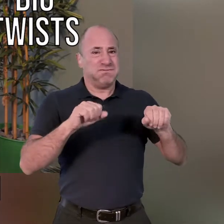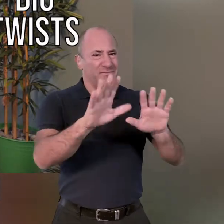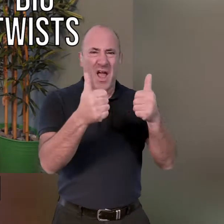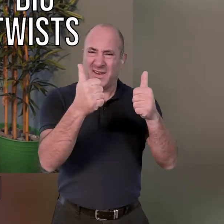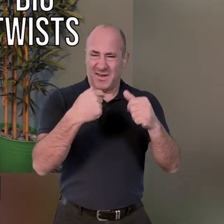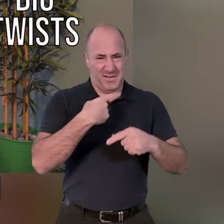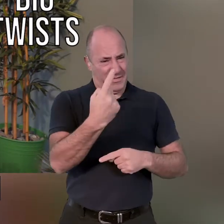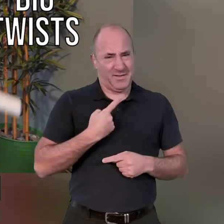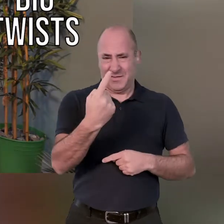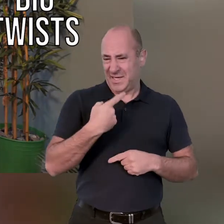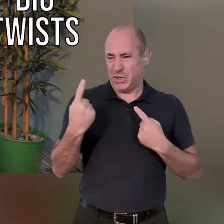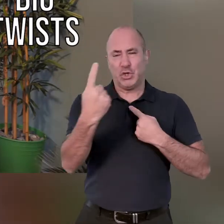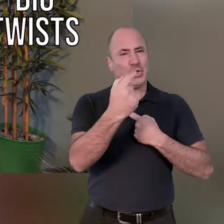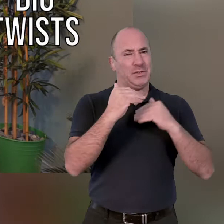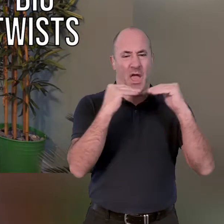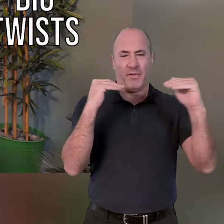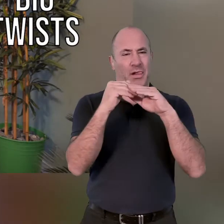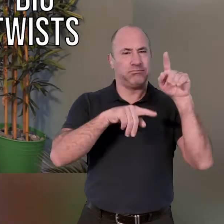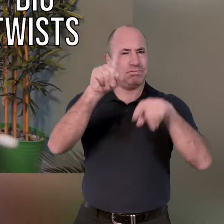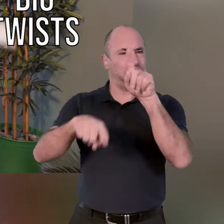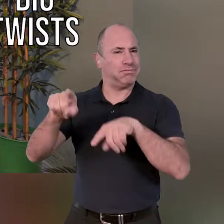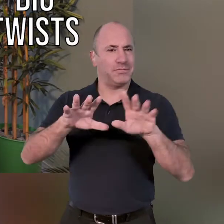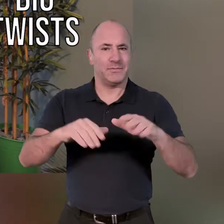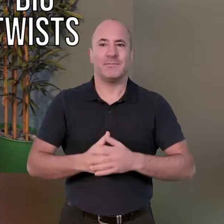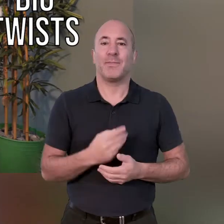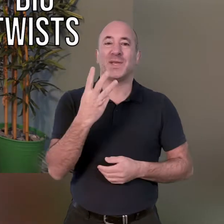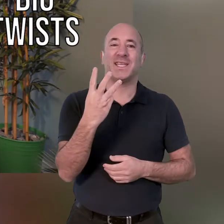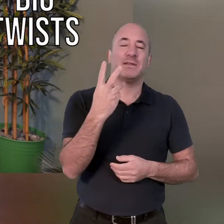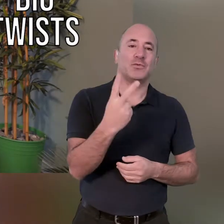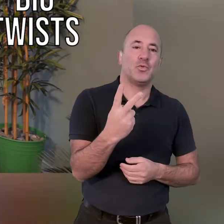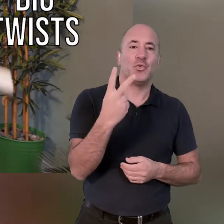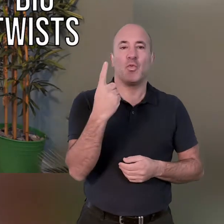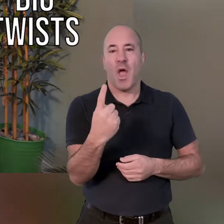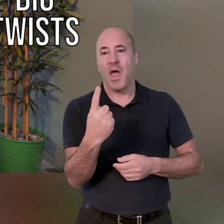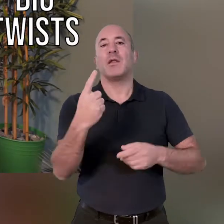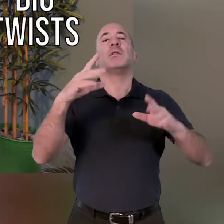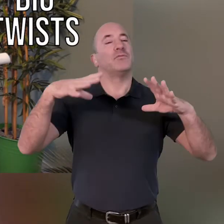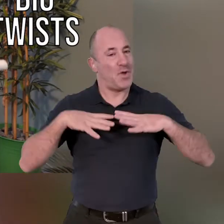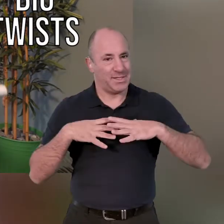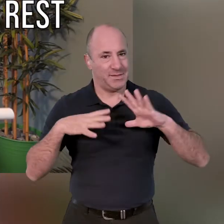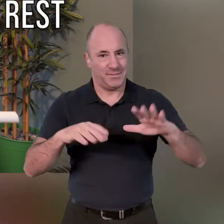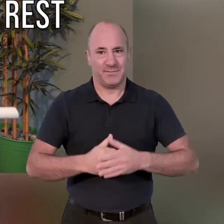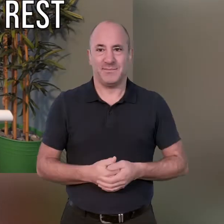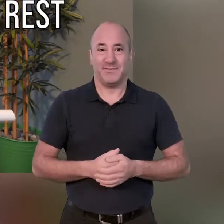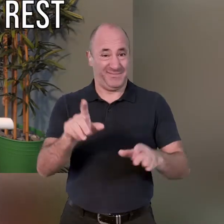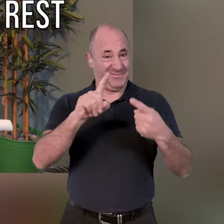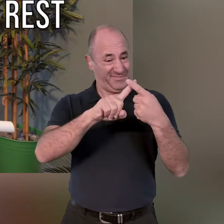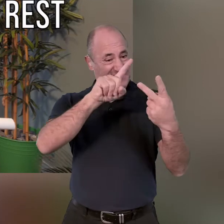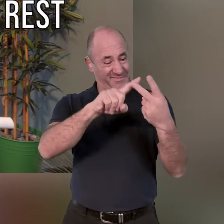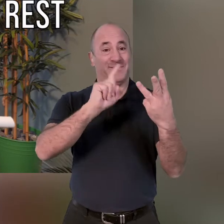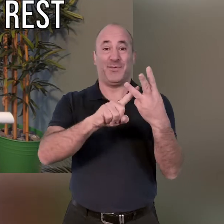before, which is totally fine. We're all at different stages. 3, 2, 1, resting there. Okay, so